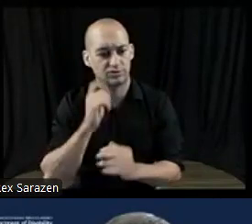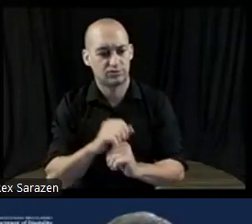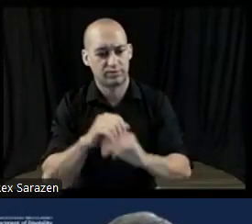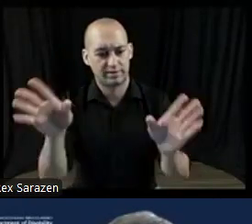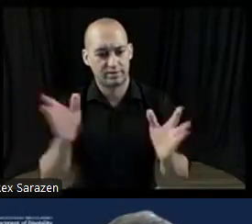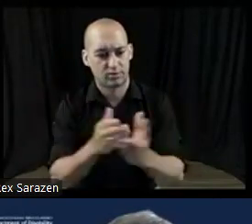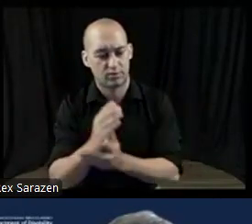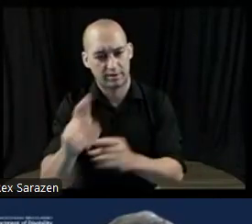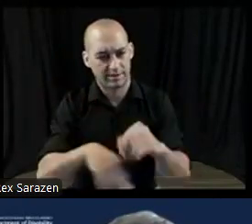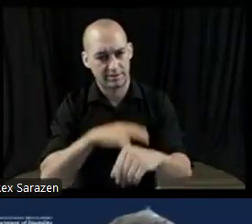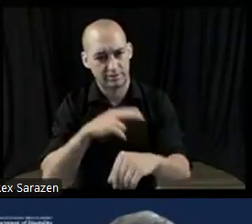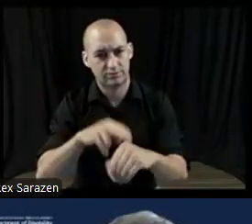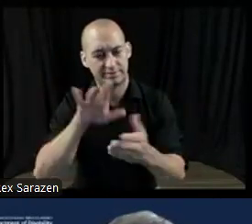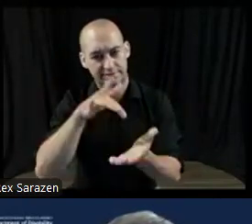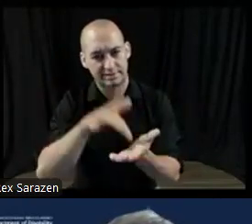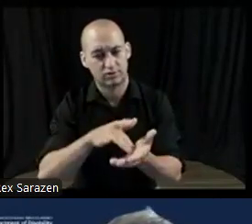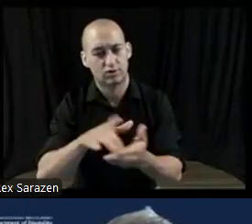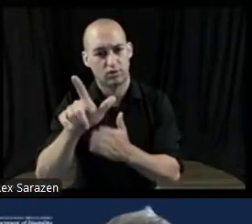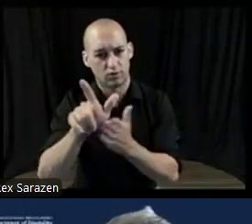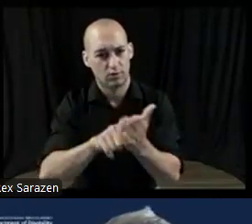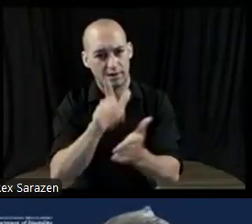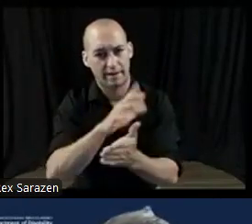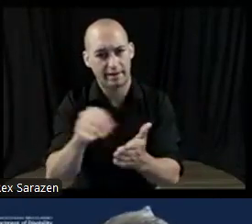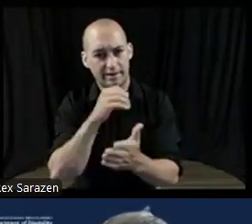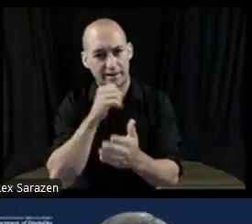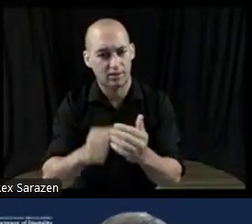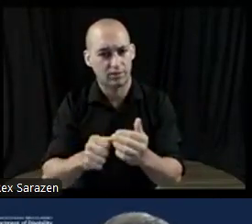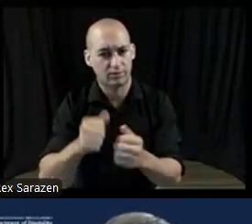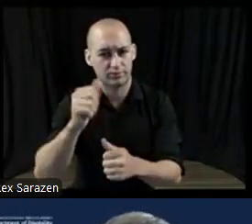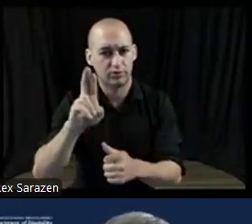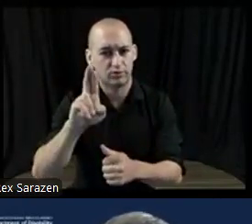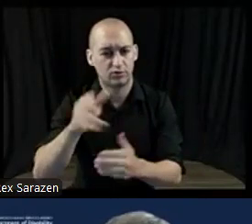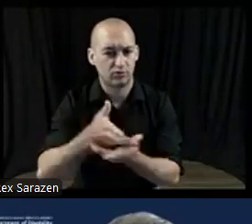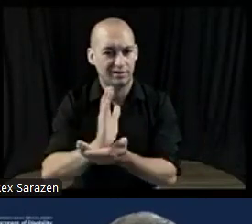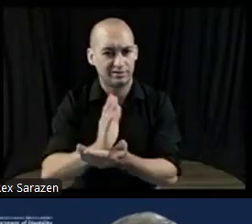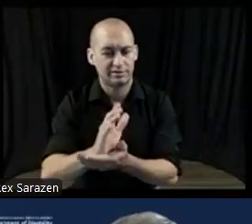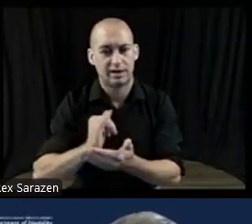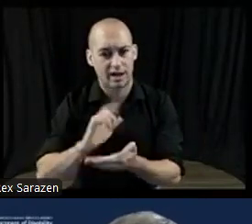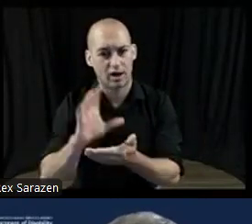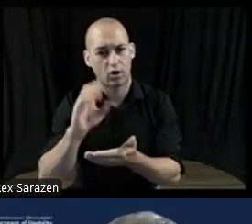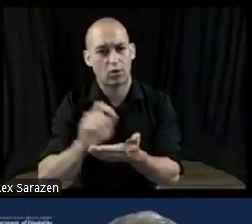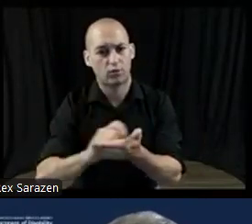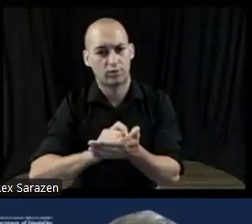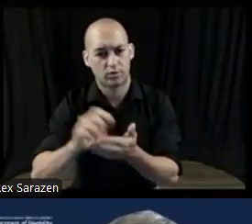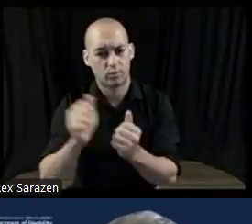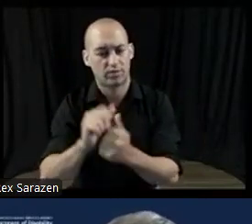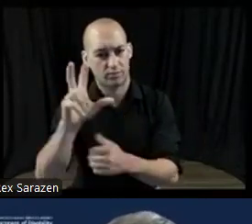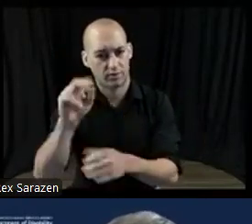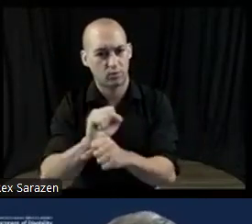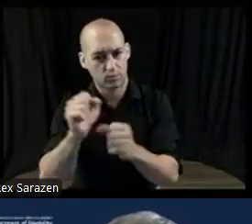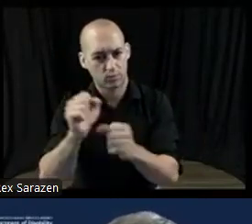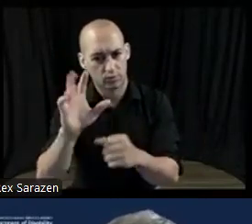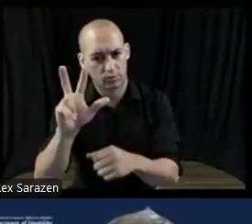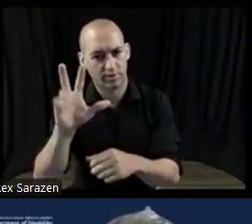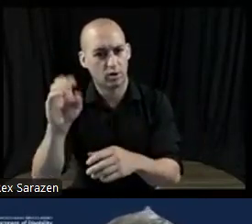National Center on Law and Elder Rights an issue brief that I co-wrote with three of my colleagues, and the title is How Can Legal